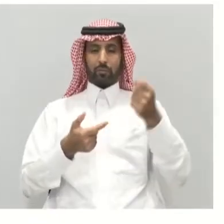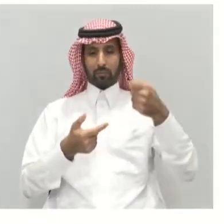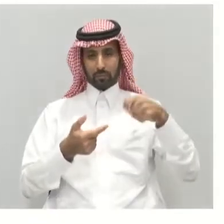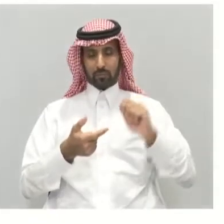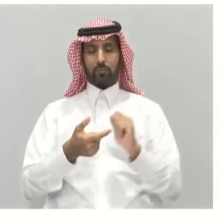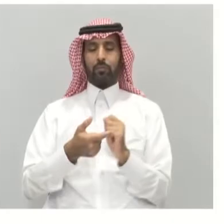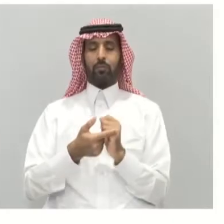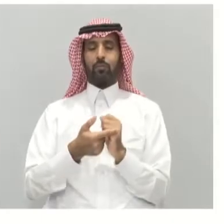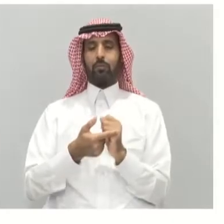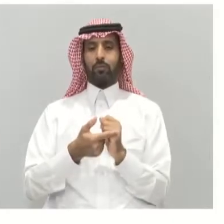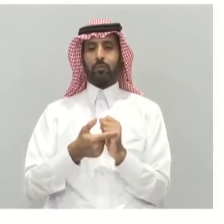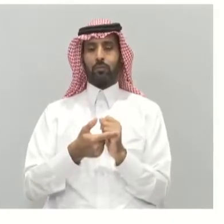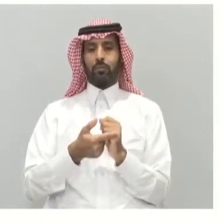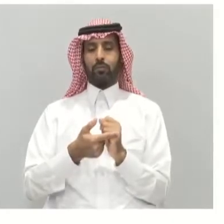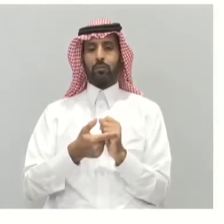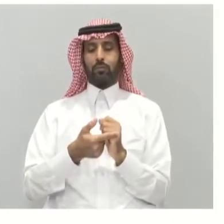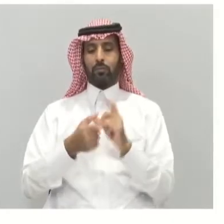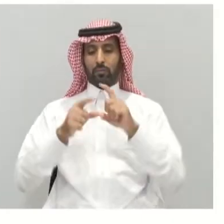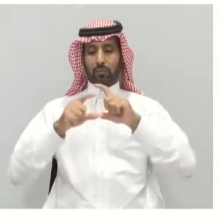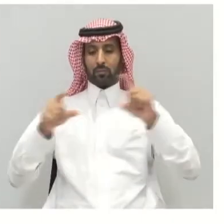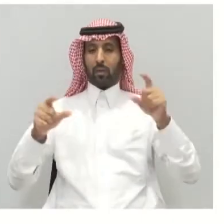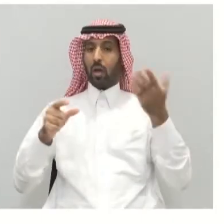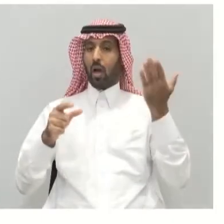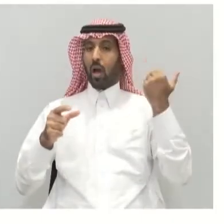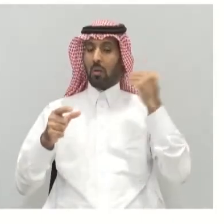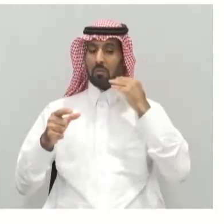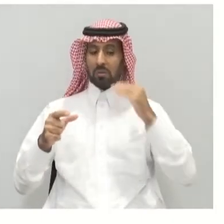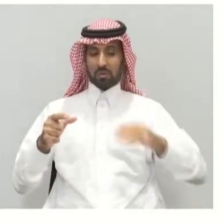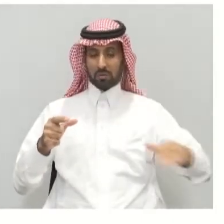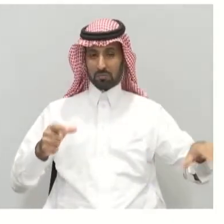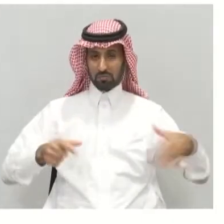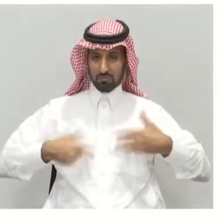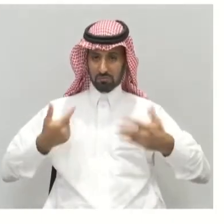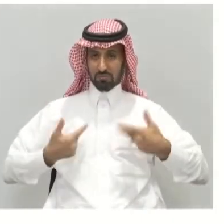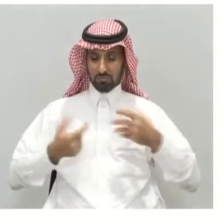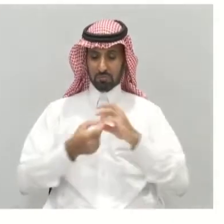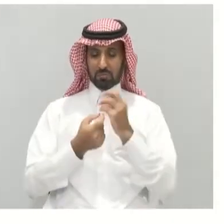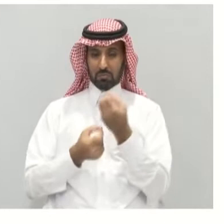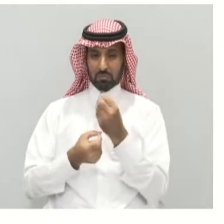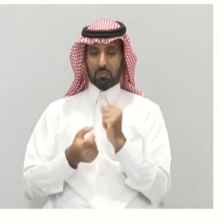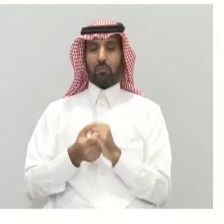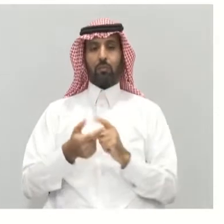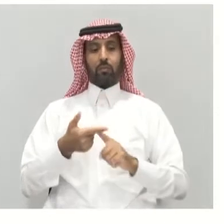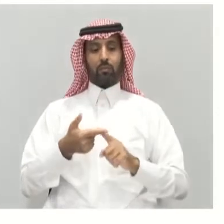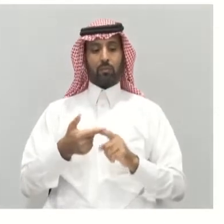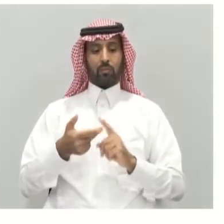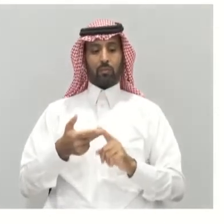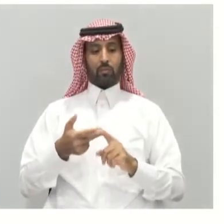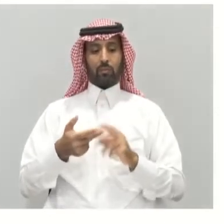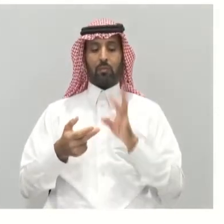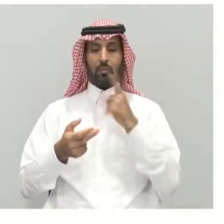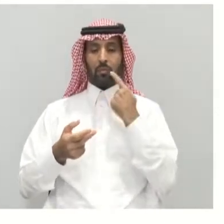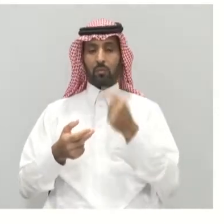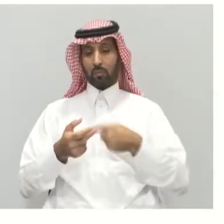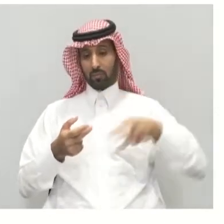I used to play with my toys all day. Okay? Now I have these two. When I was a child or